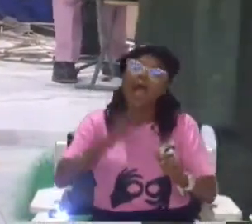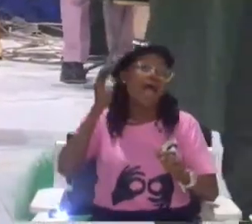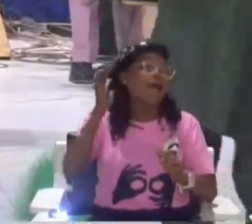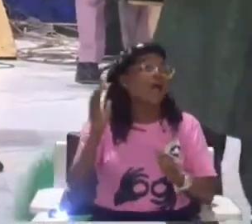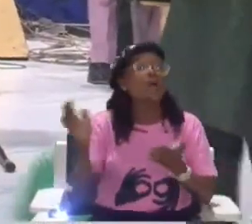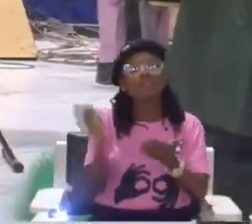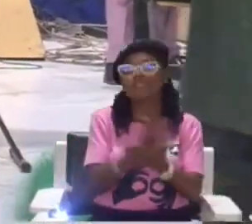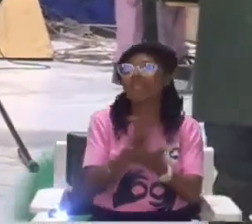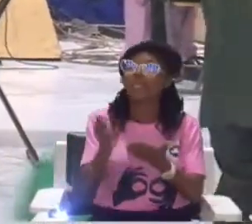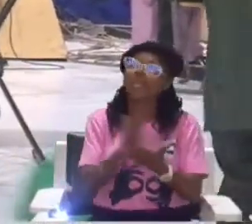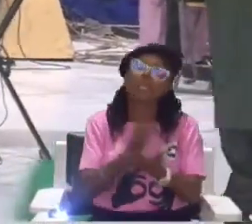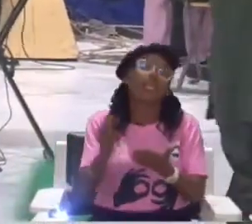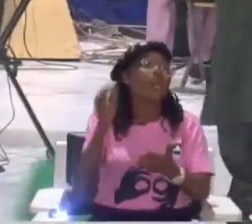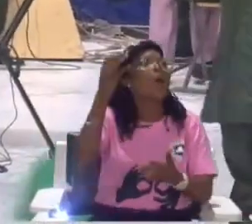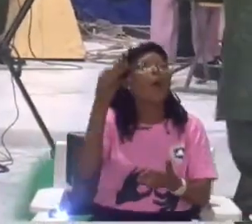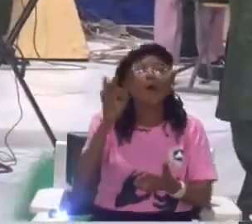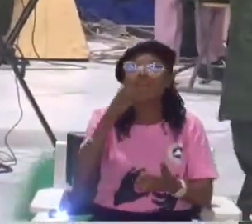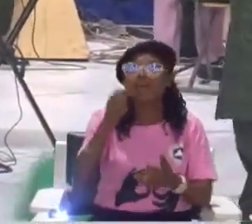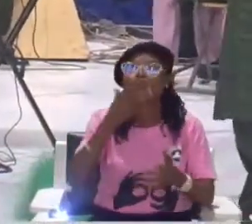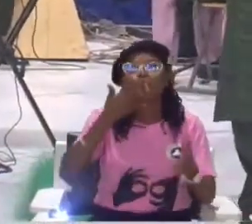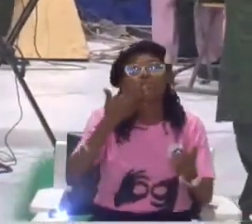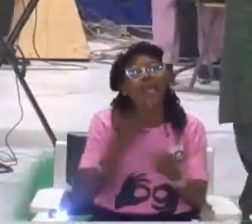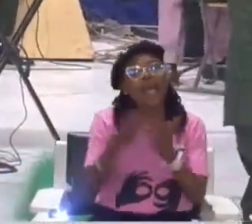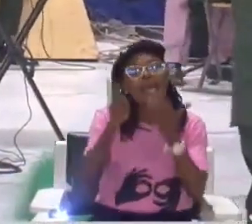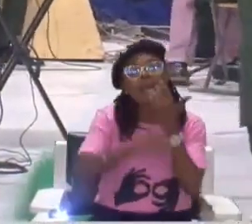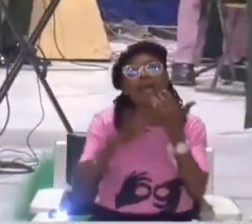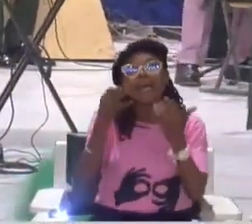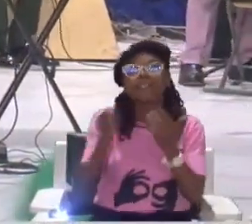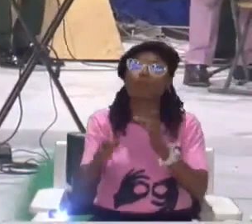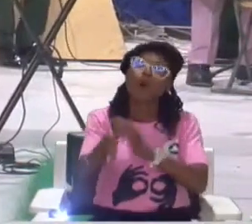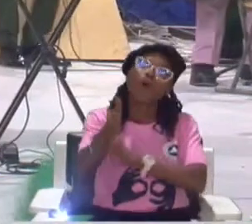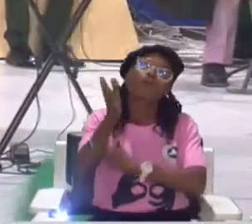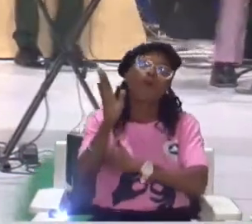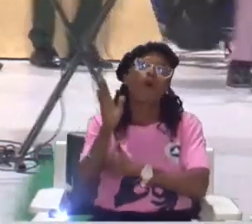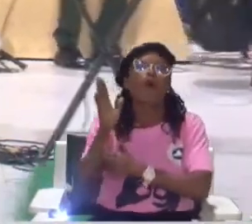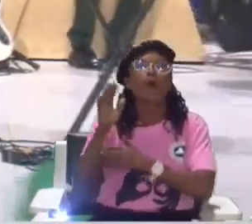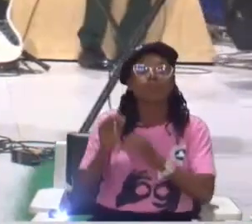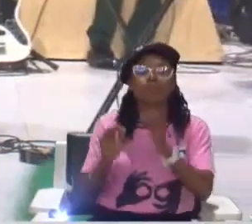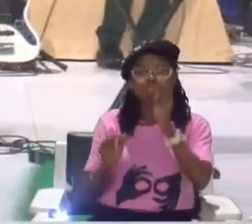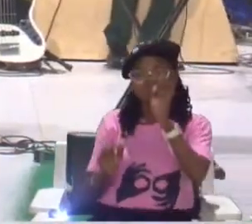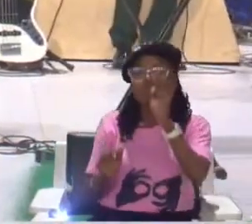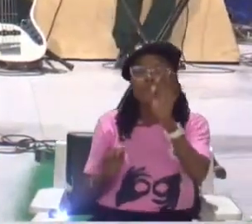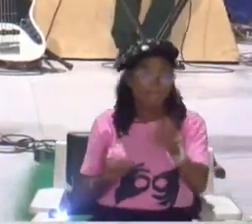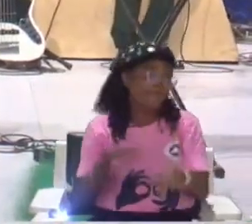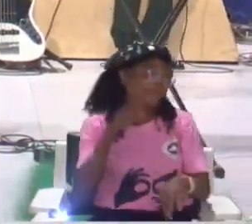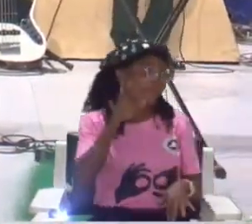I will sing of the goodness of God.